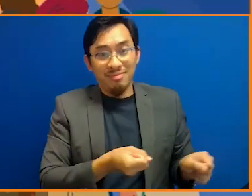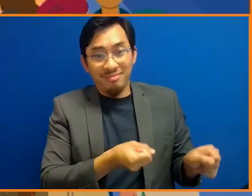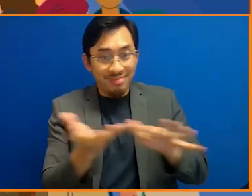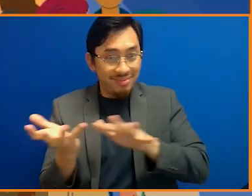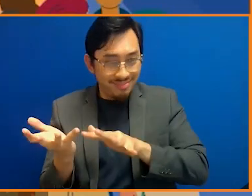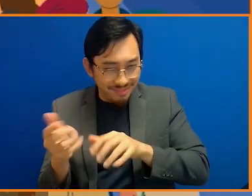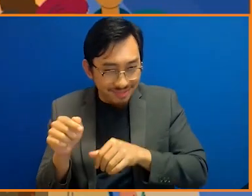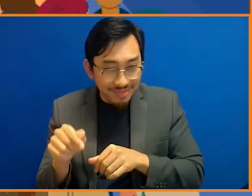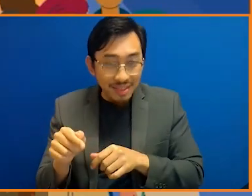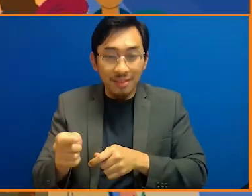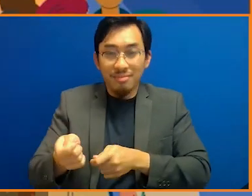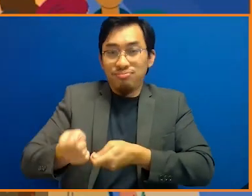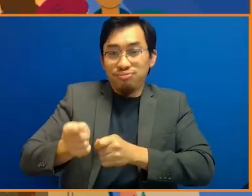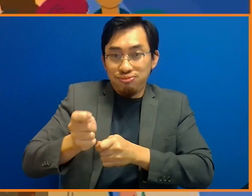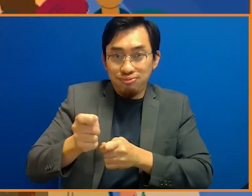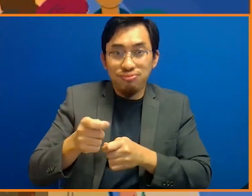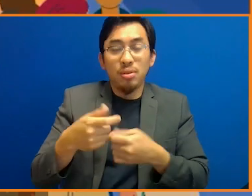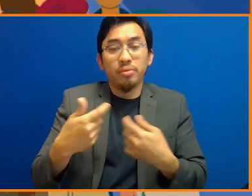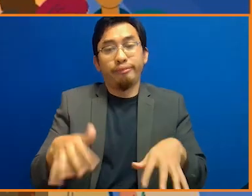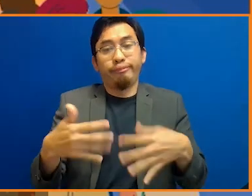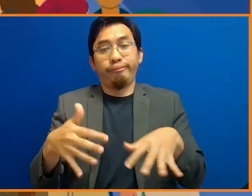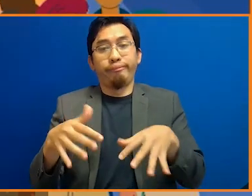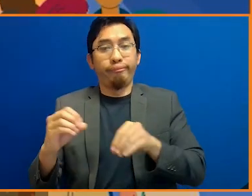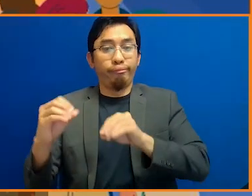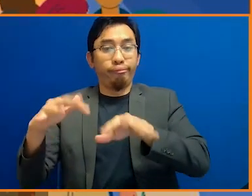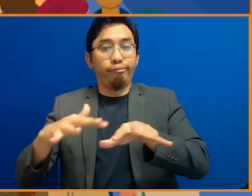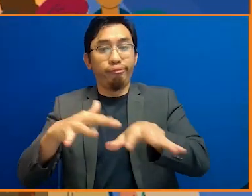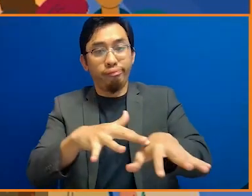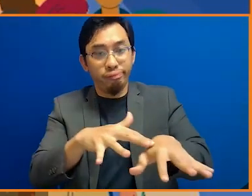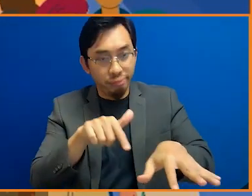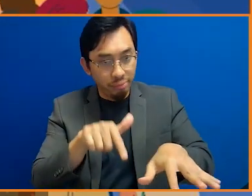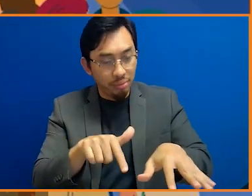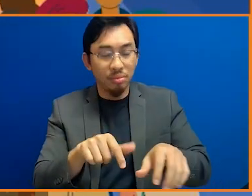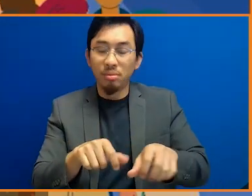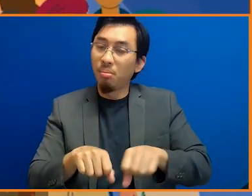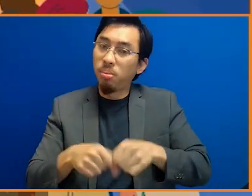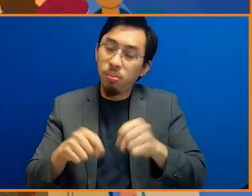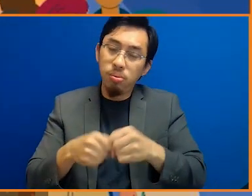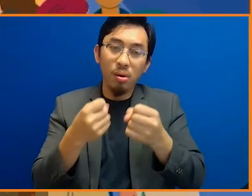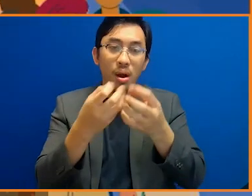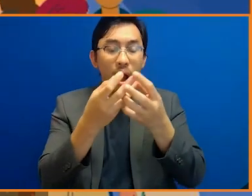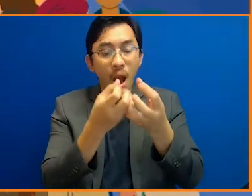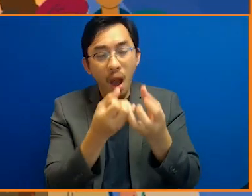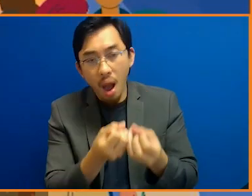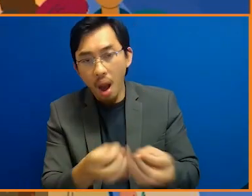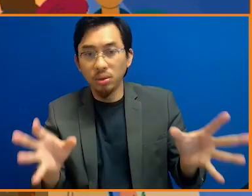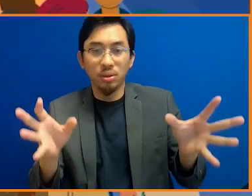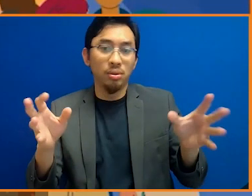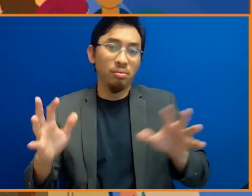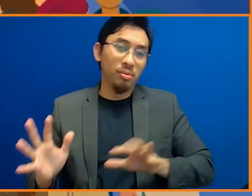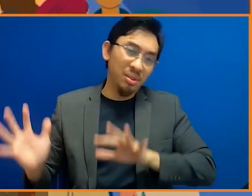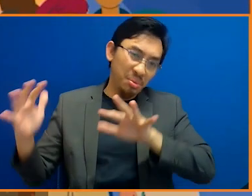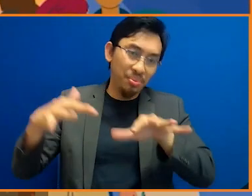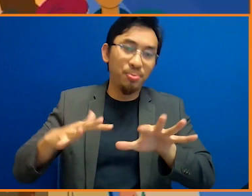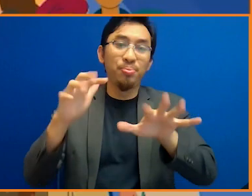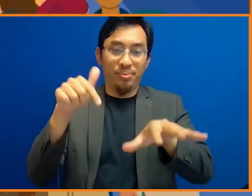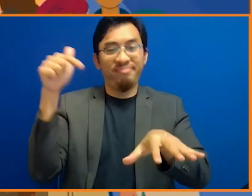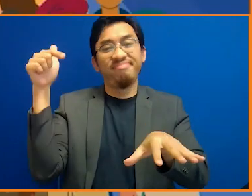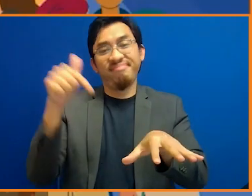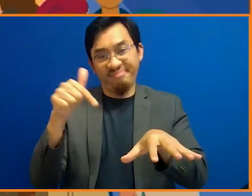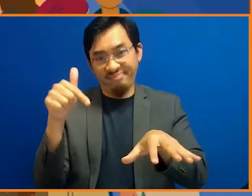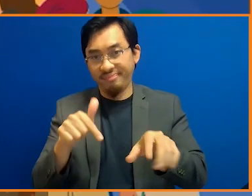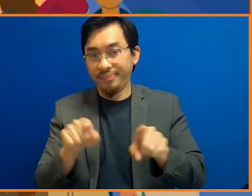the fishing nets or fishing boat was got damaged by the tsunami as